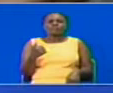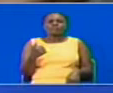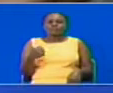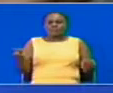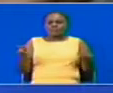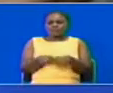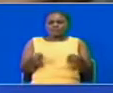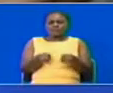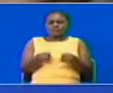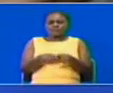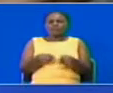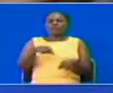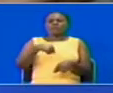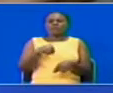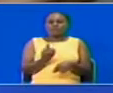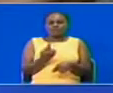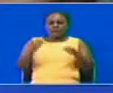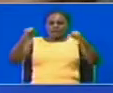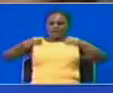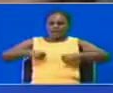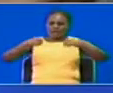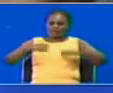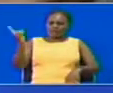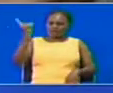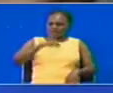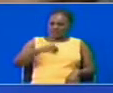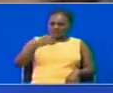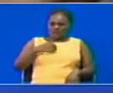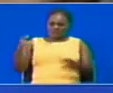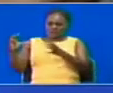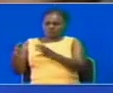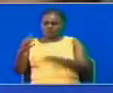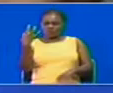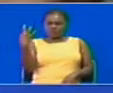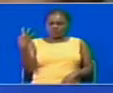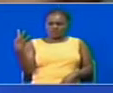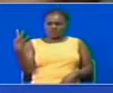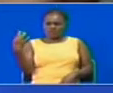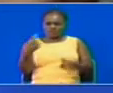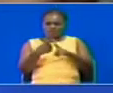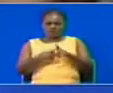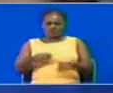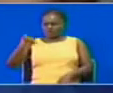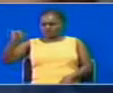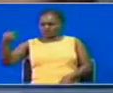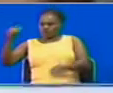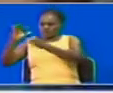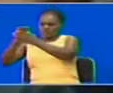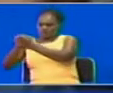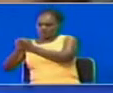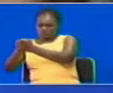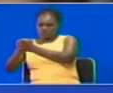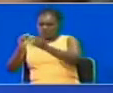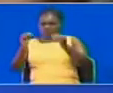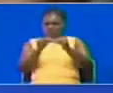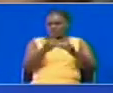We have agreed at the end of the meeting that we'll have a team of three from Jubilee to meet